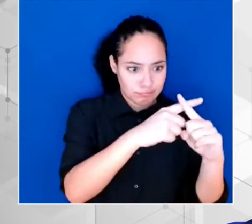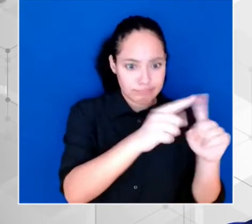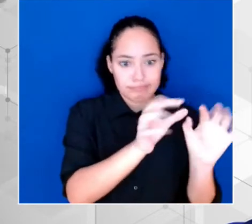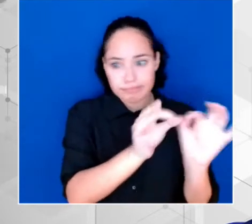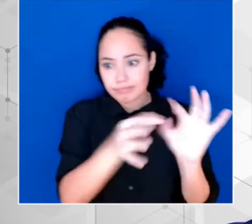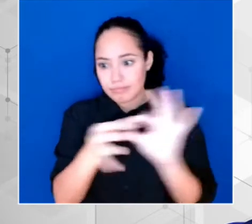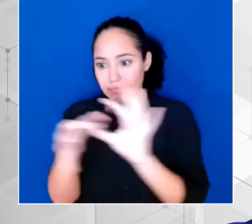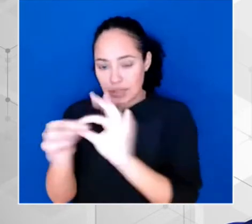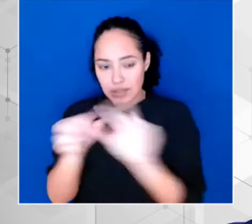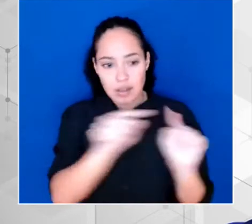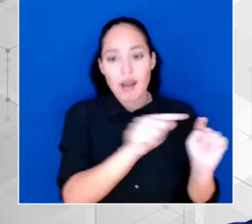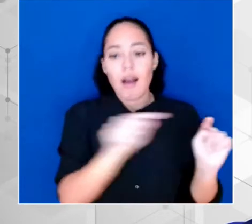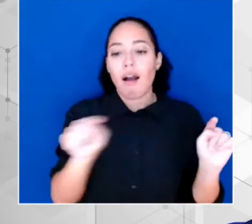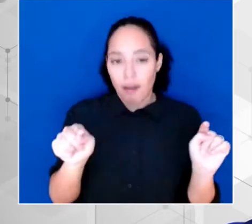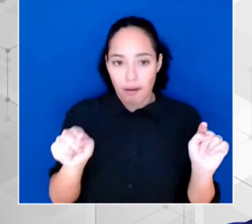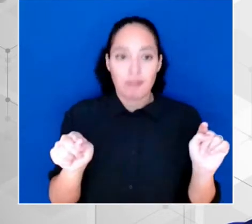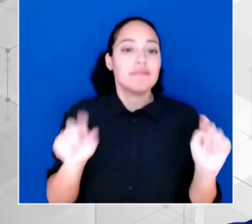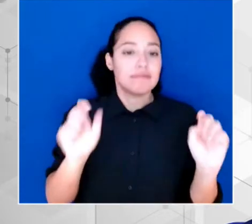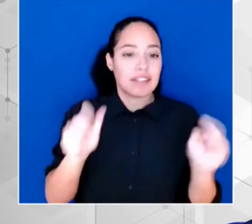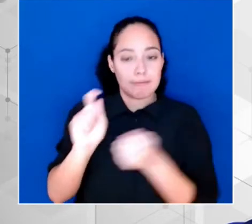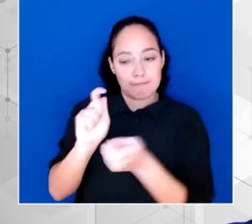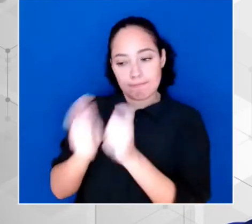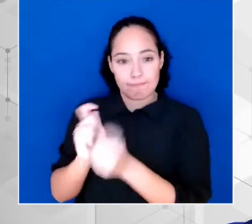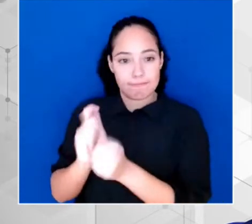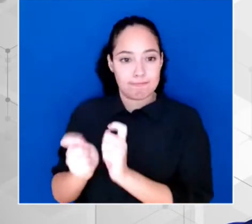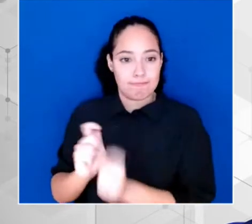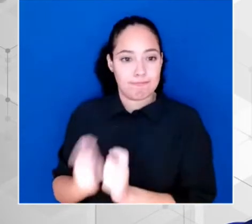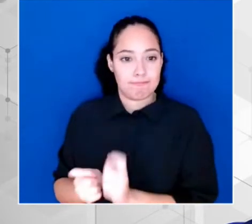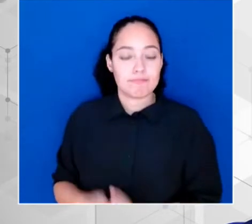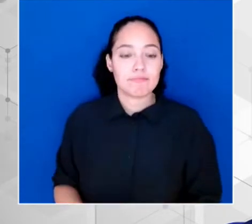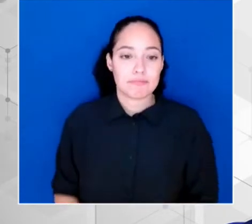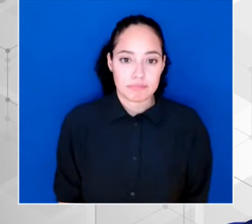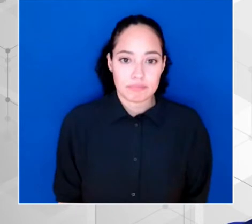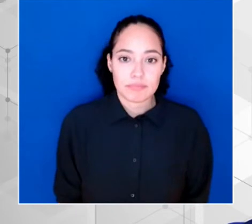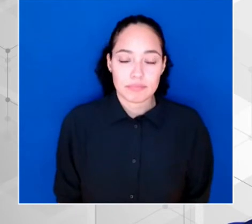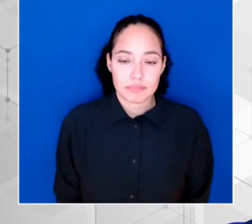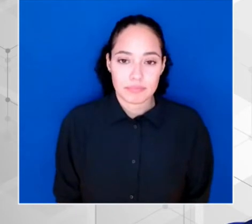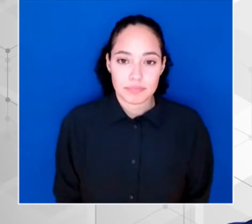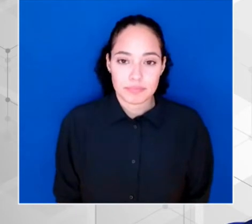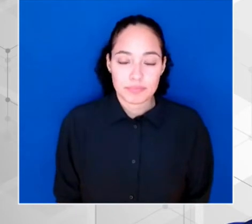purposes or a visual regression test. So very useful.